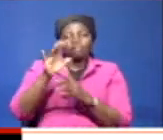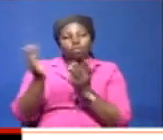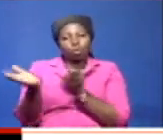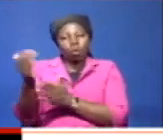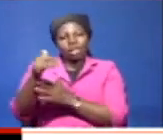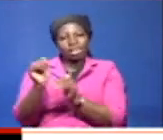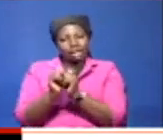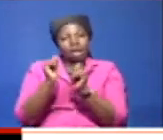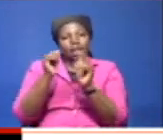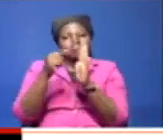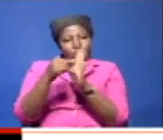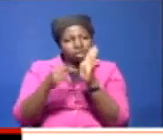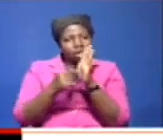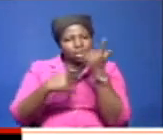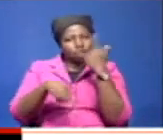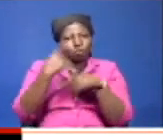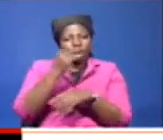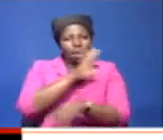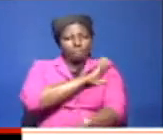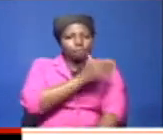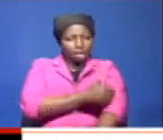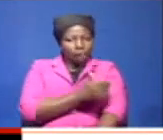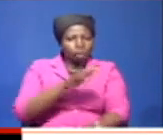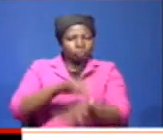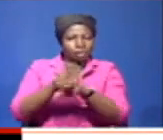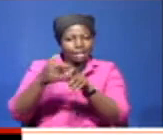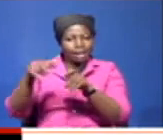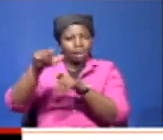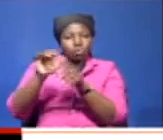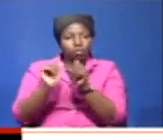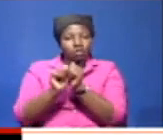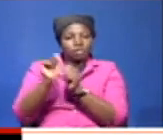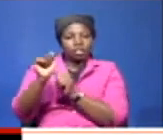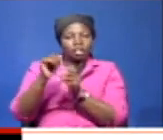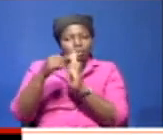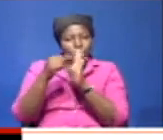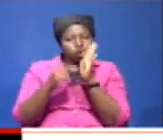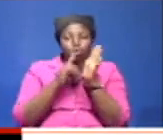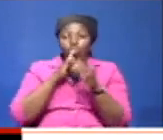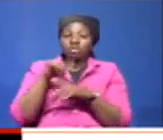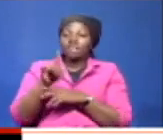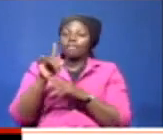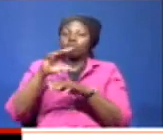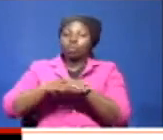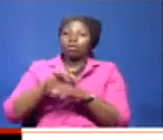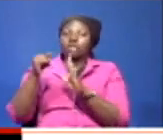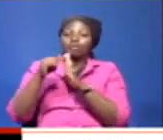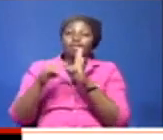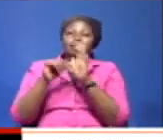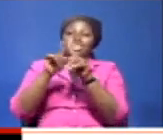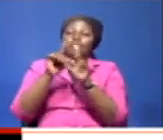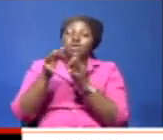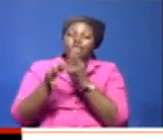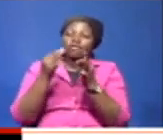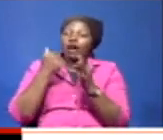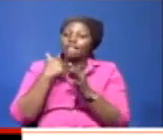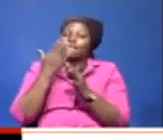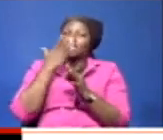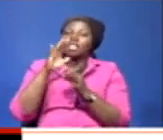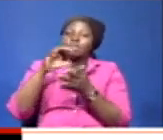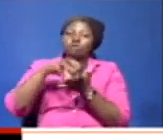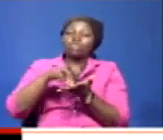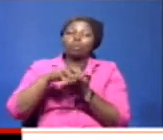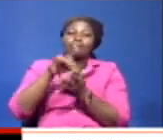won the power stage for an extra 15 points. So he actually got points as if he had finished in 3rd place. So not a very